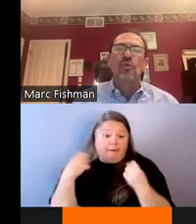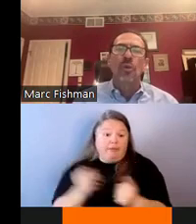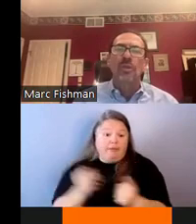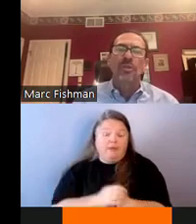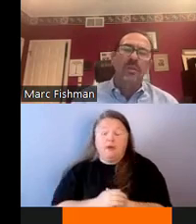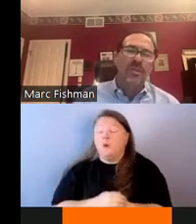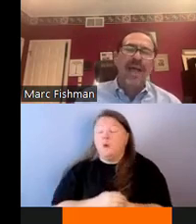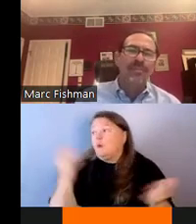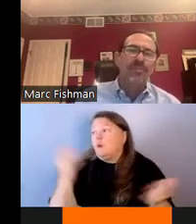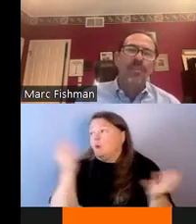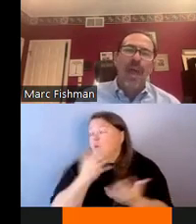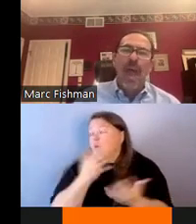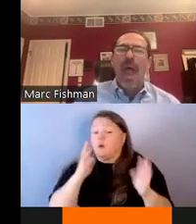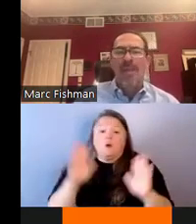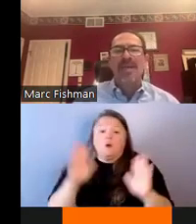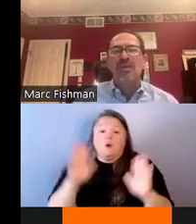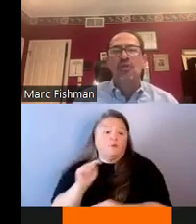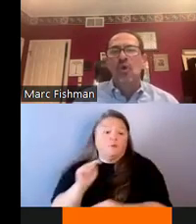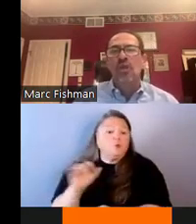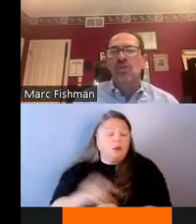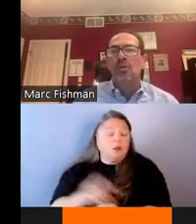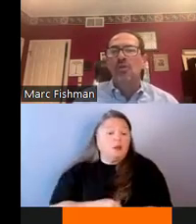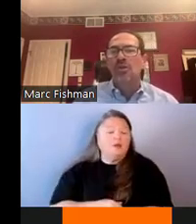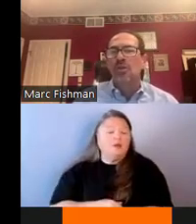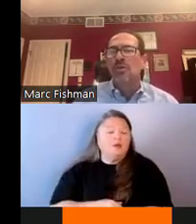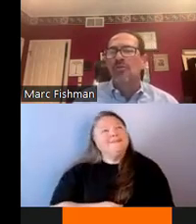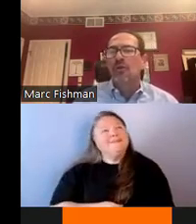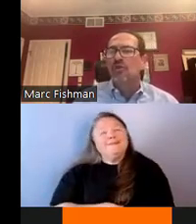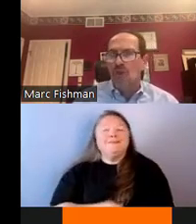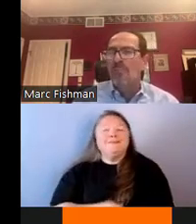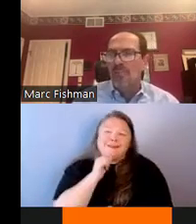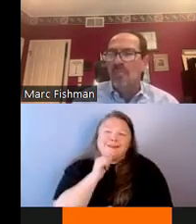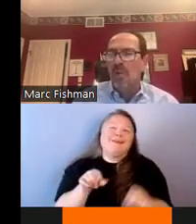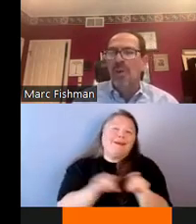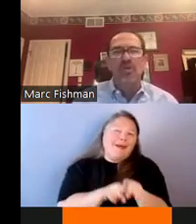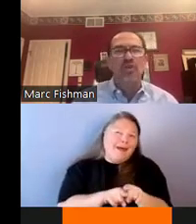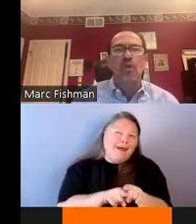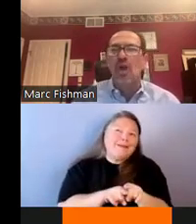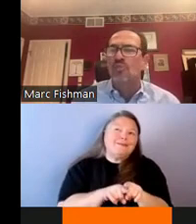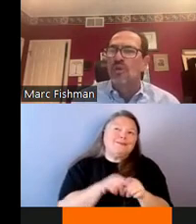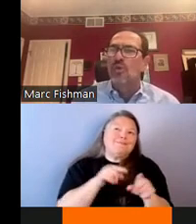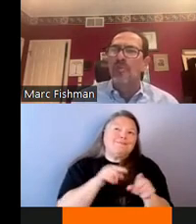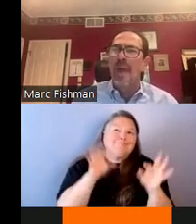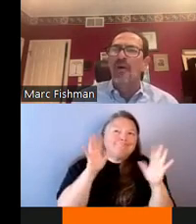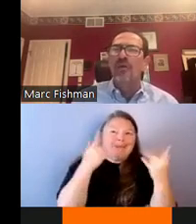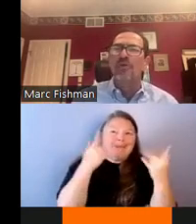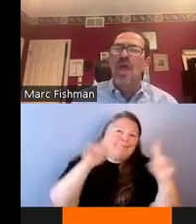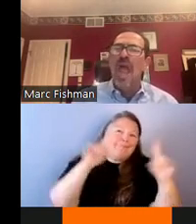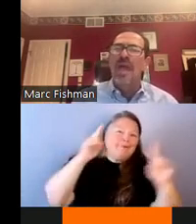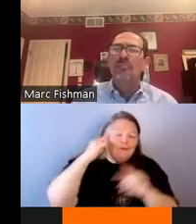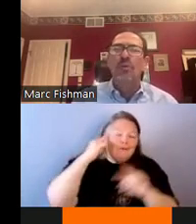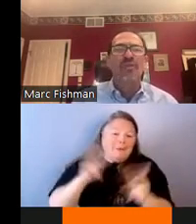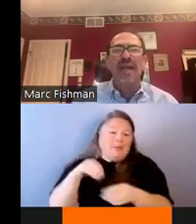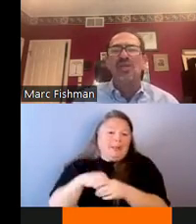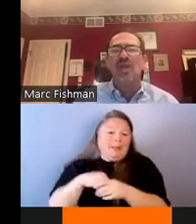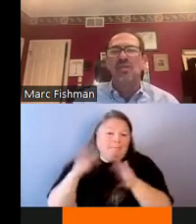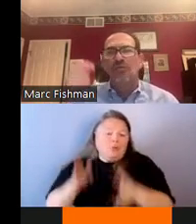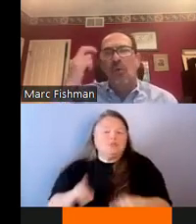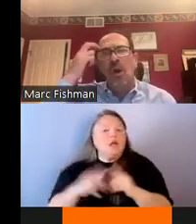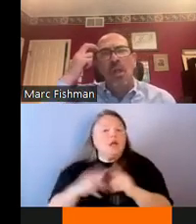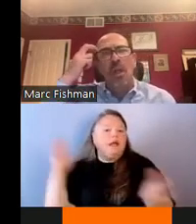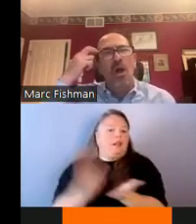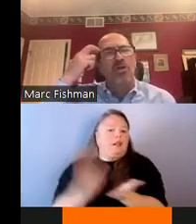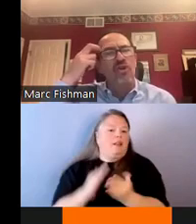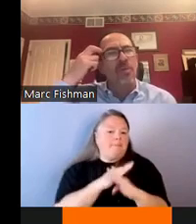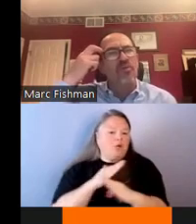such a great tool. It's not maybe as good as in person for some people, but it sure does reduce barriers and improve